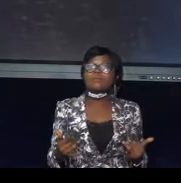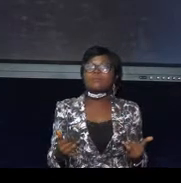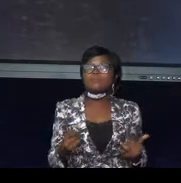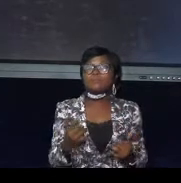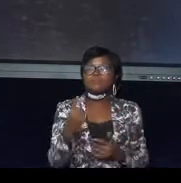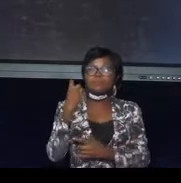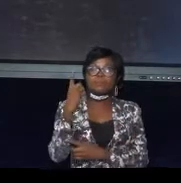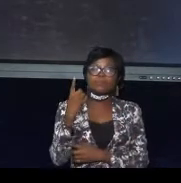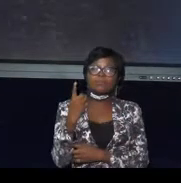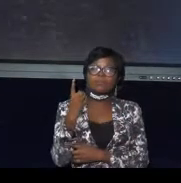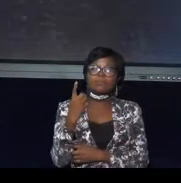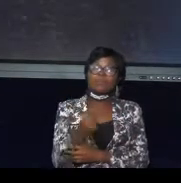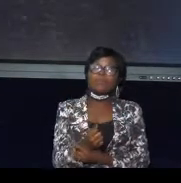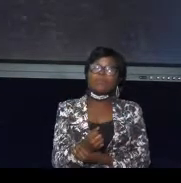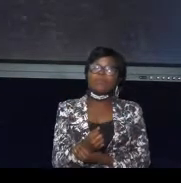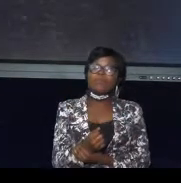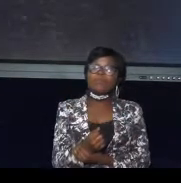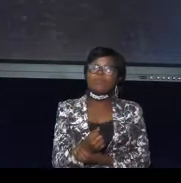now.